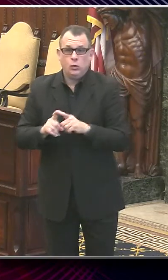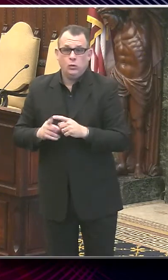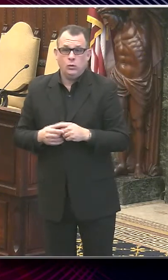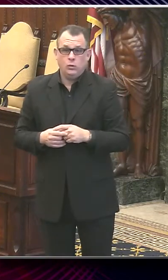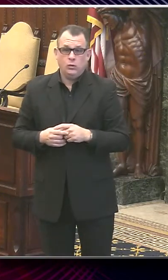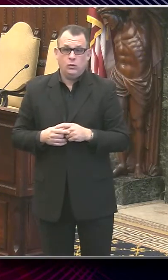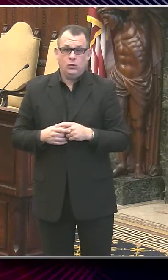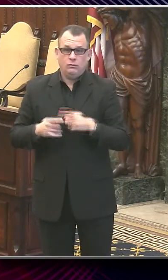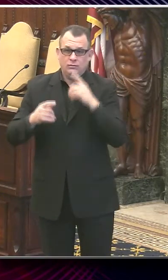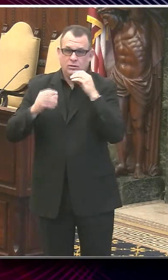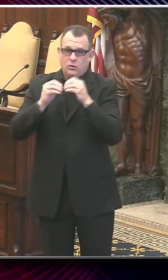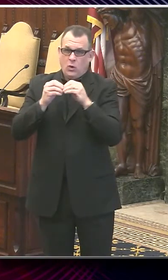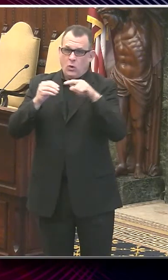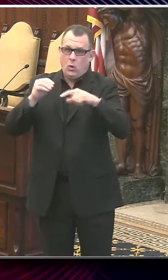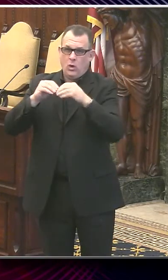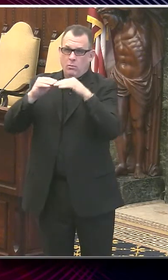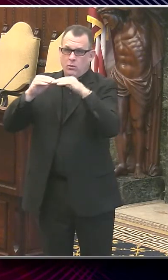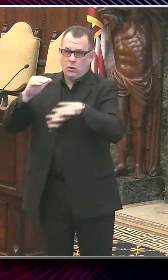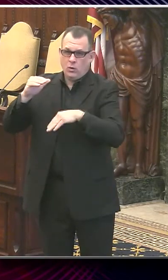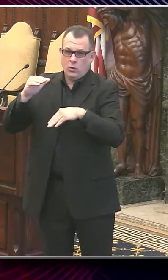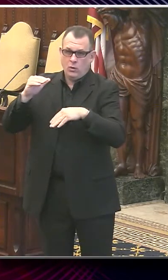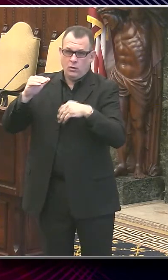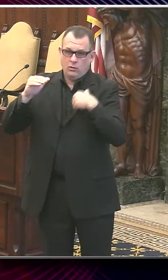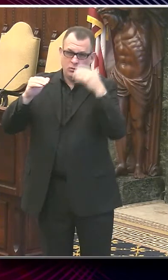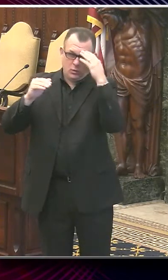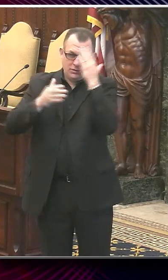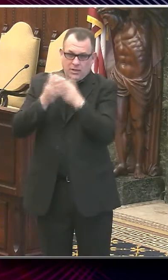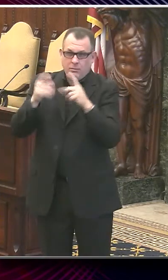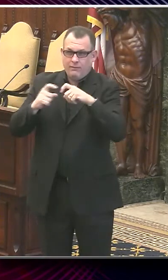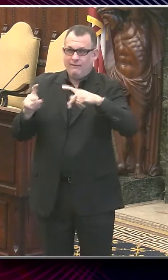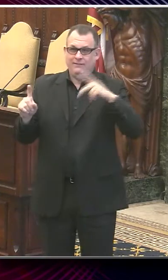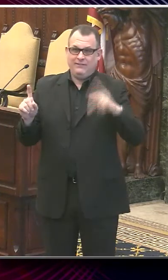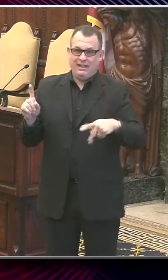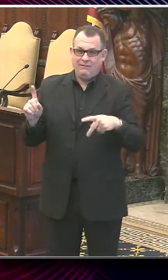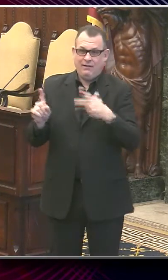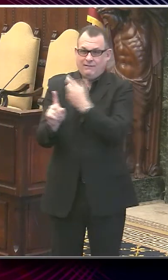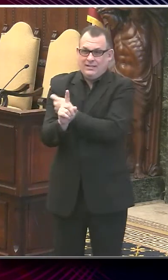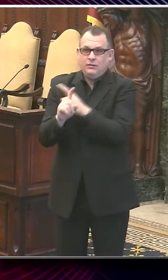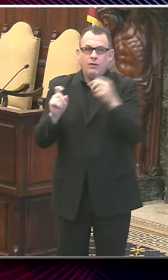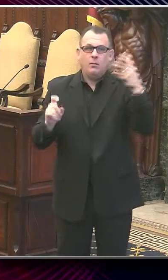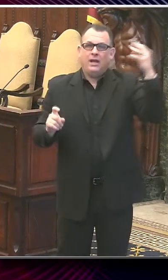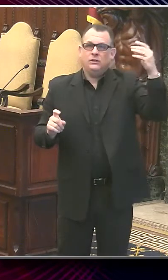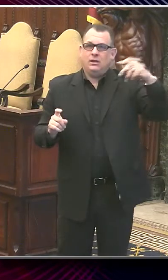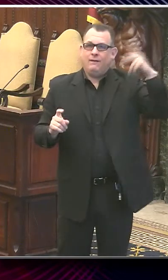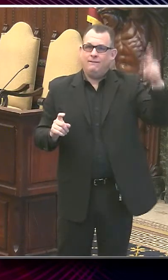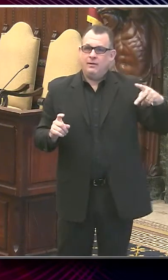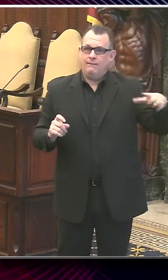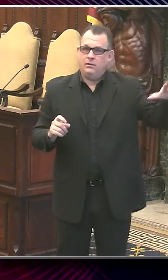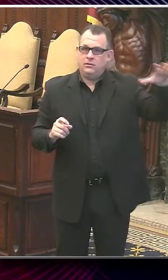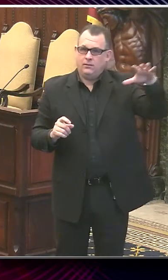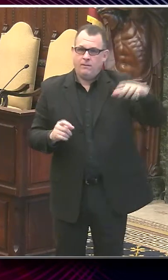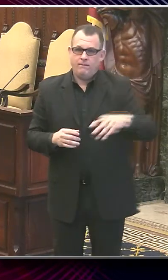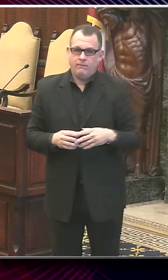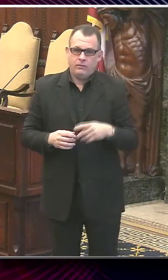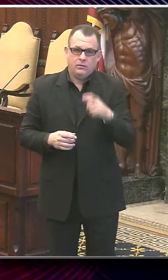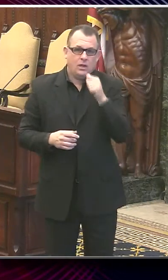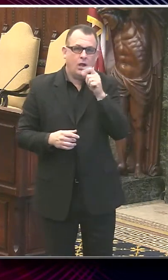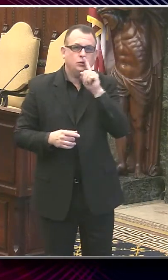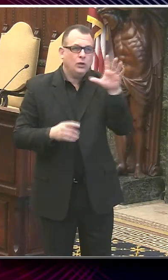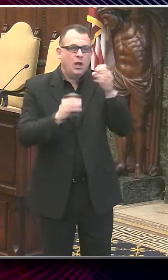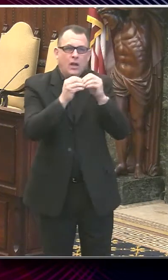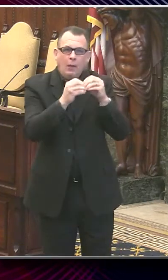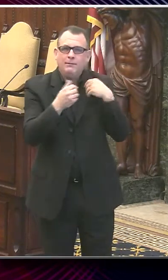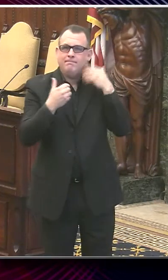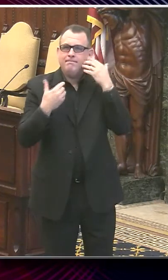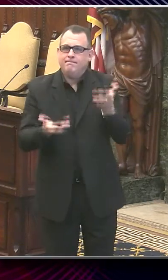underestimate, because some people from Philadelphia are vaccinated outside of the city, and we don't have that data in our databases. As of